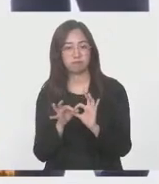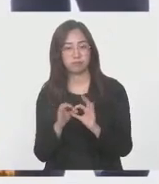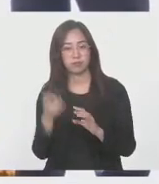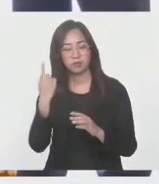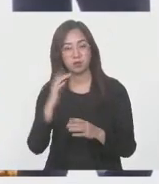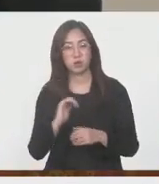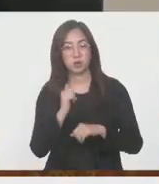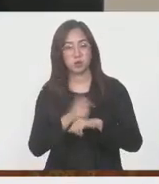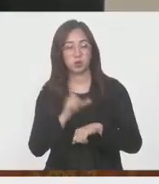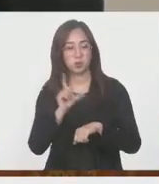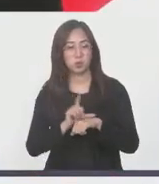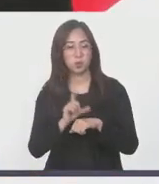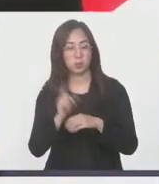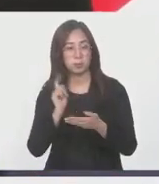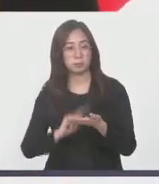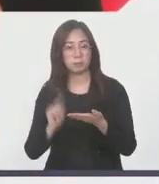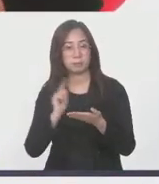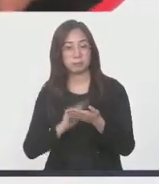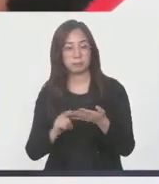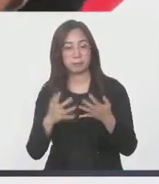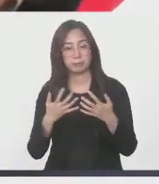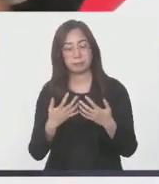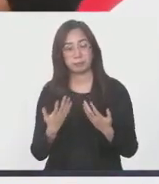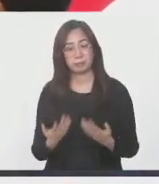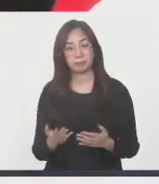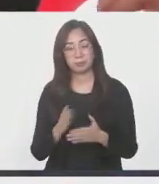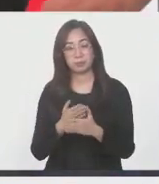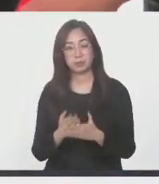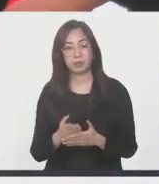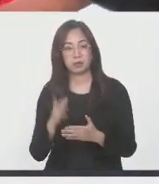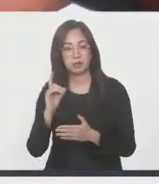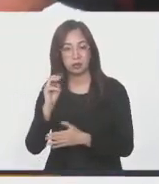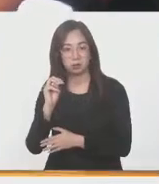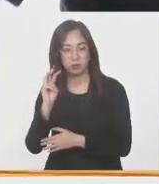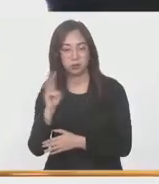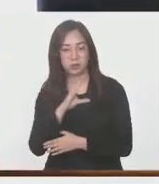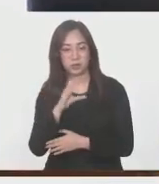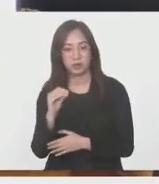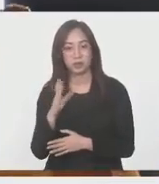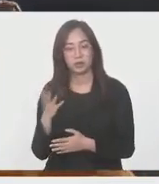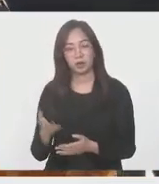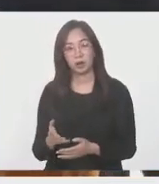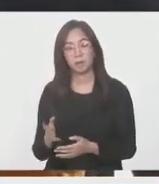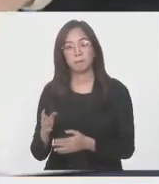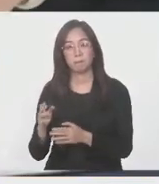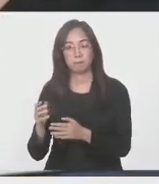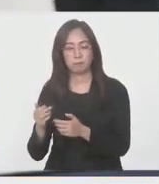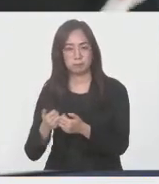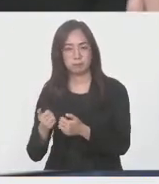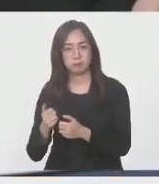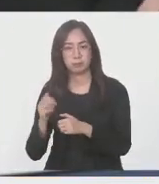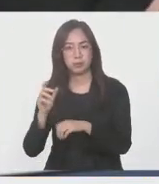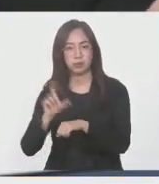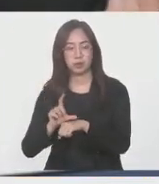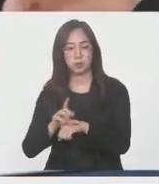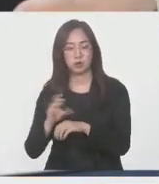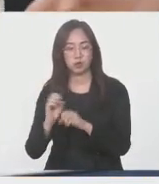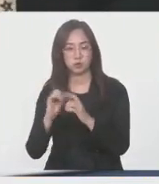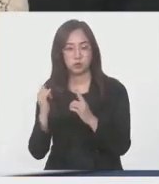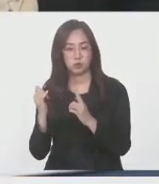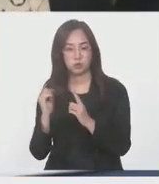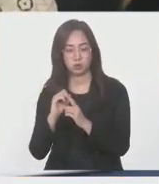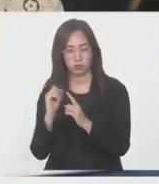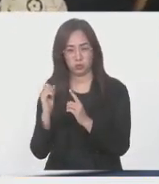labor consultation mechanism between the Department of Migrant Workers and the Czech Ministry of Labor and Social Affairs. Under the